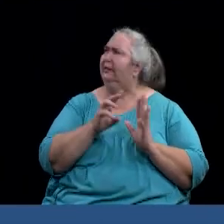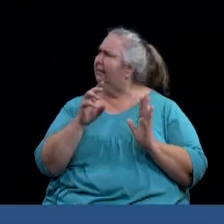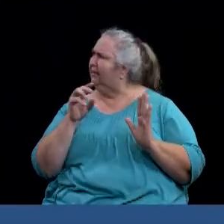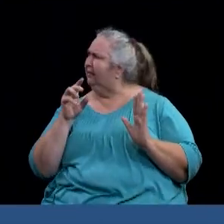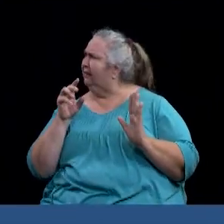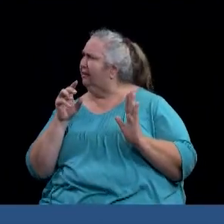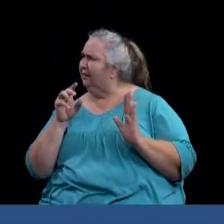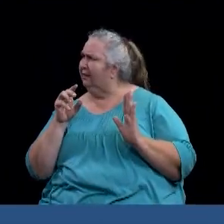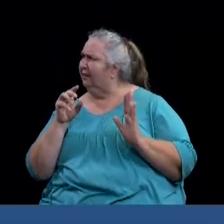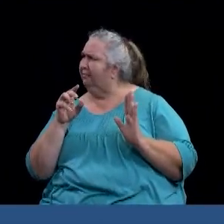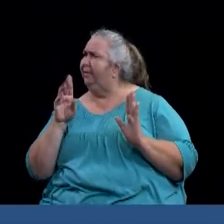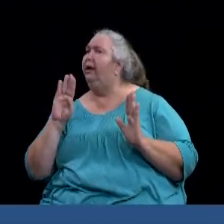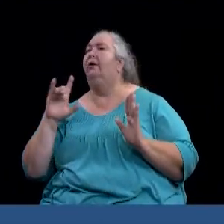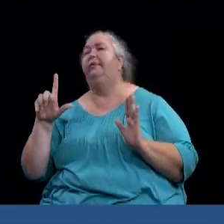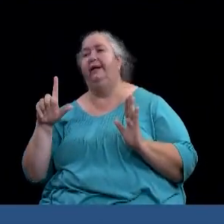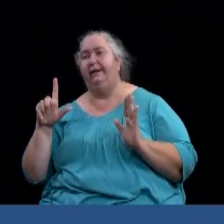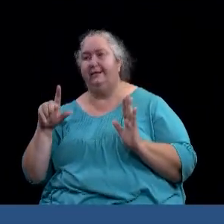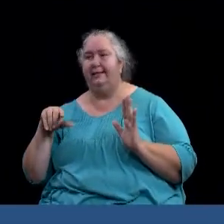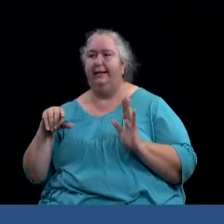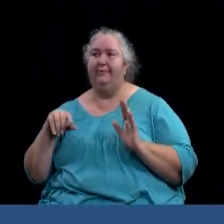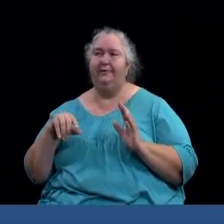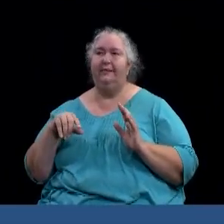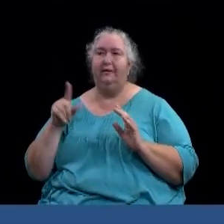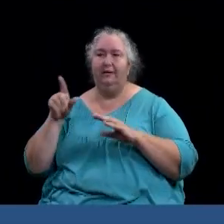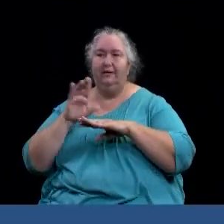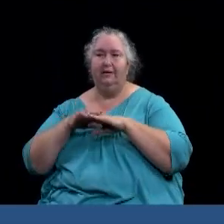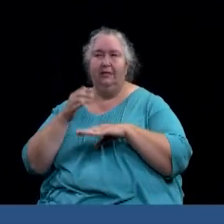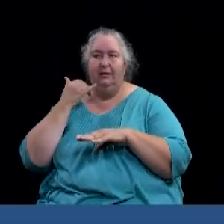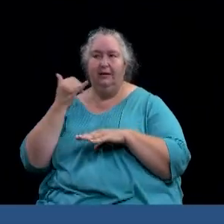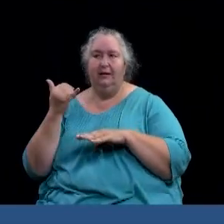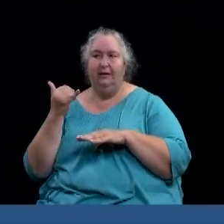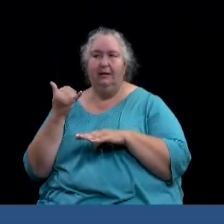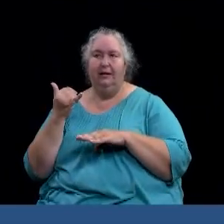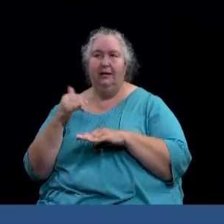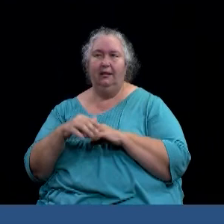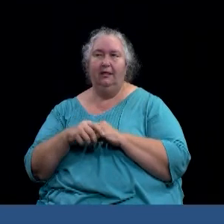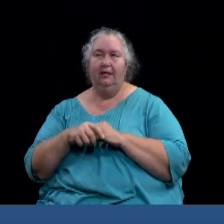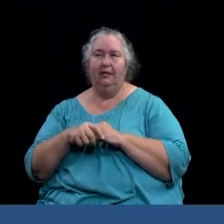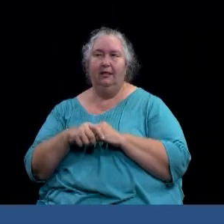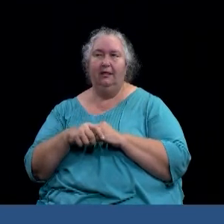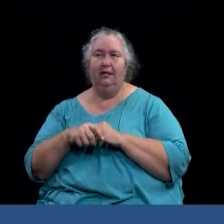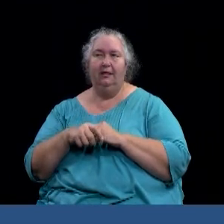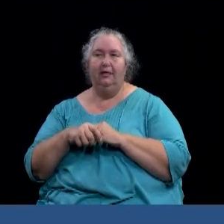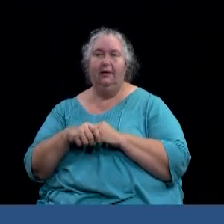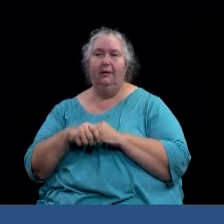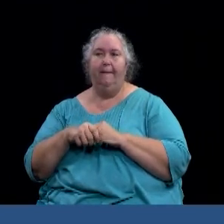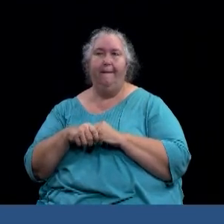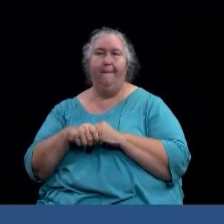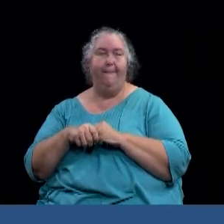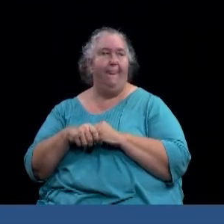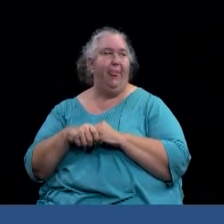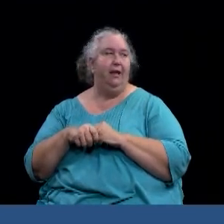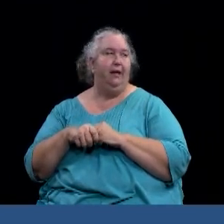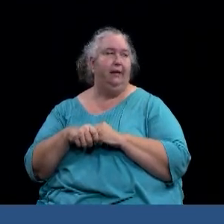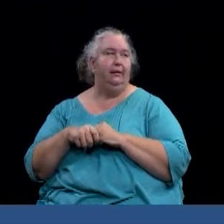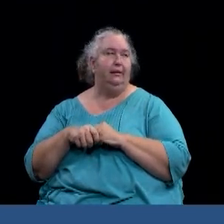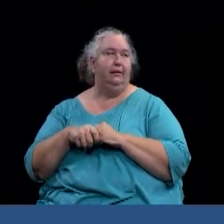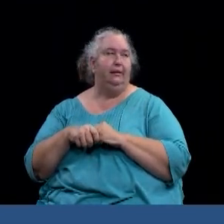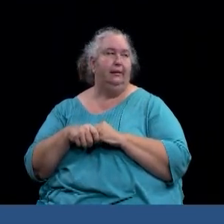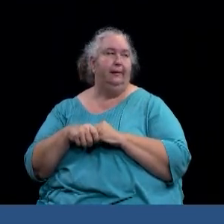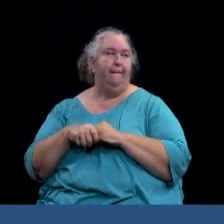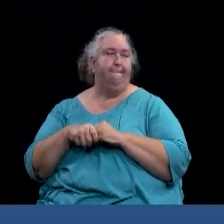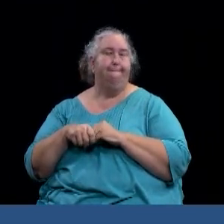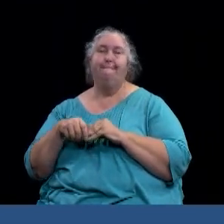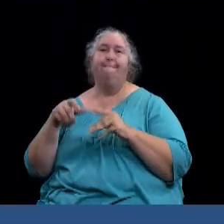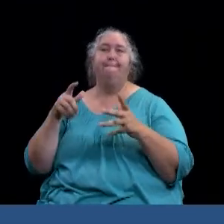Maybe, maybe not. I was going to say, I think he could probably send it to me real quick and I could post it, but apparently I can't get him on the